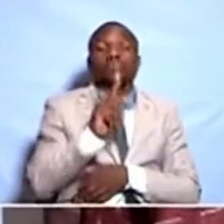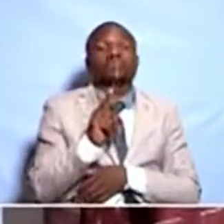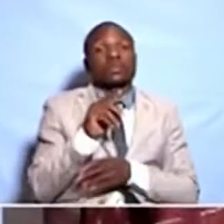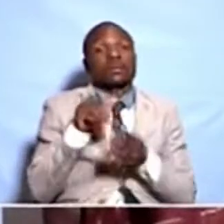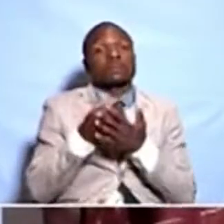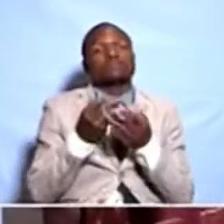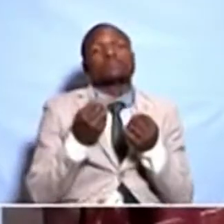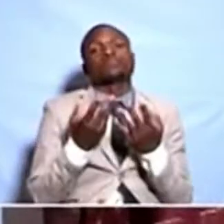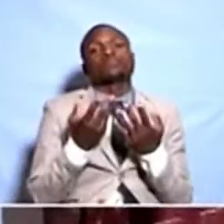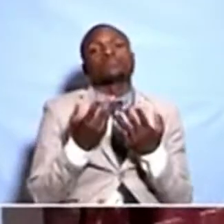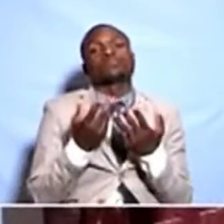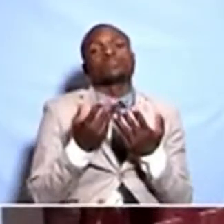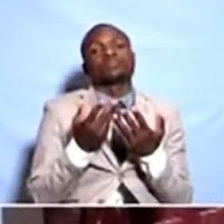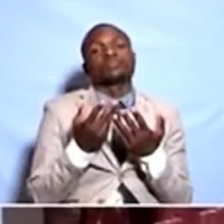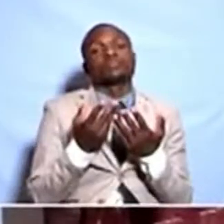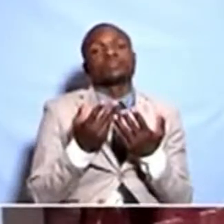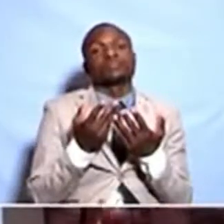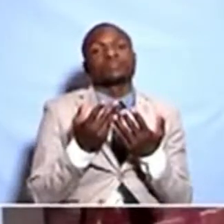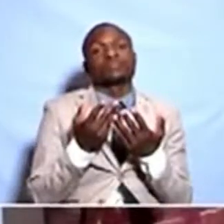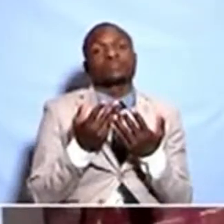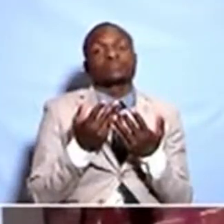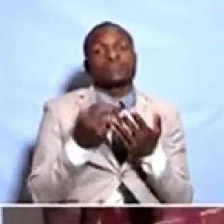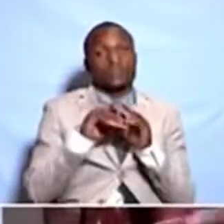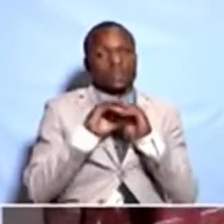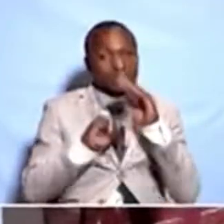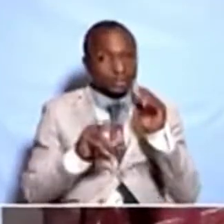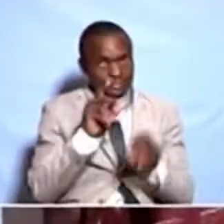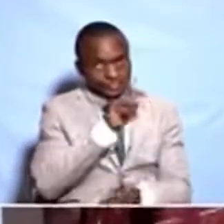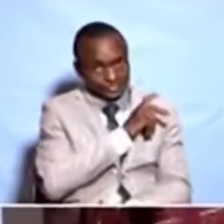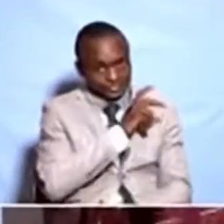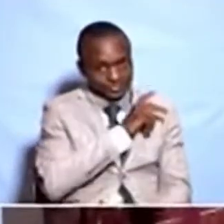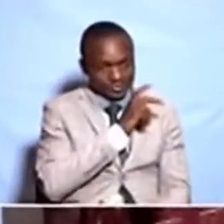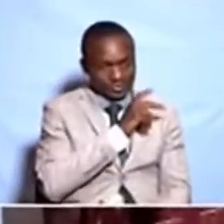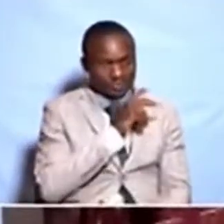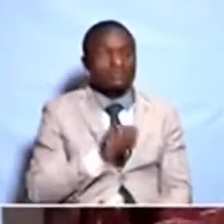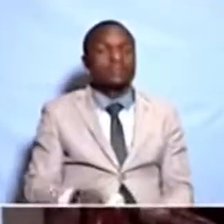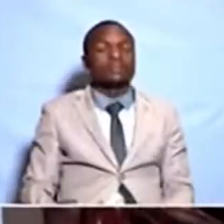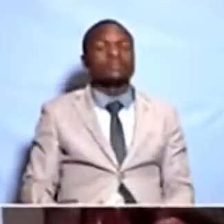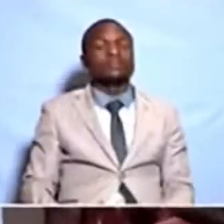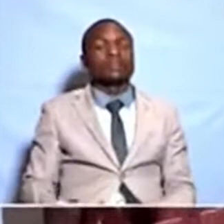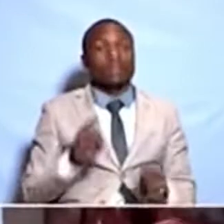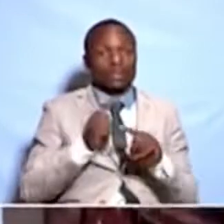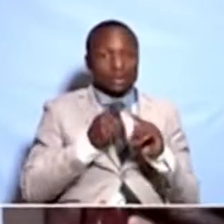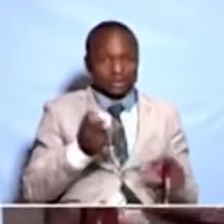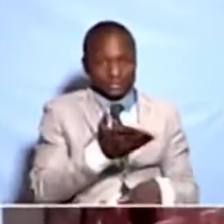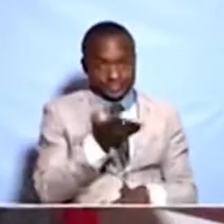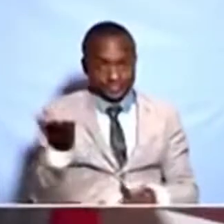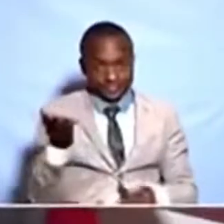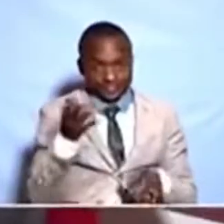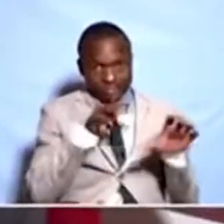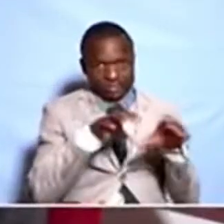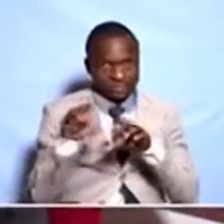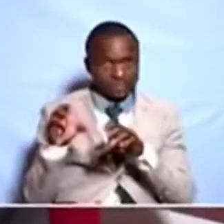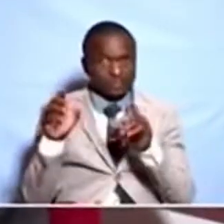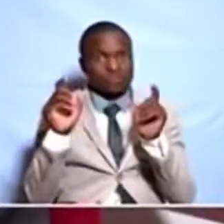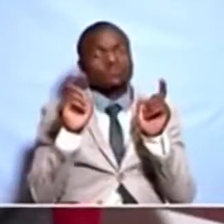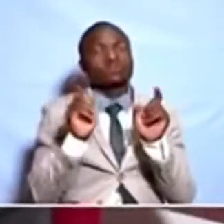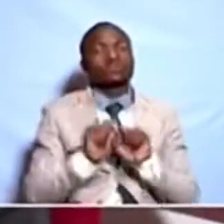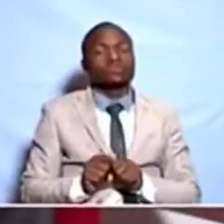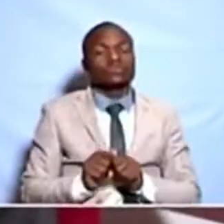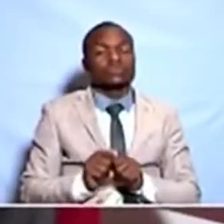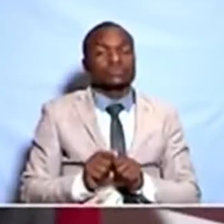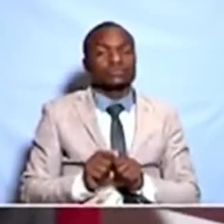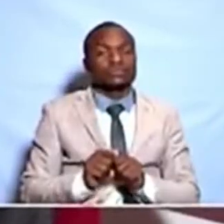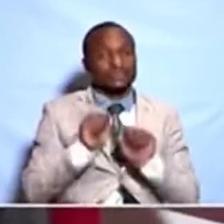much it is in terms on of the police side. On the police side, yes. But do these people physically need to be there, or